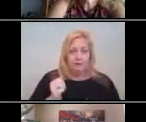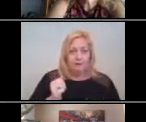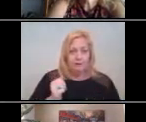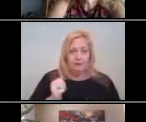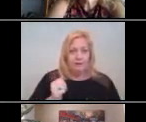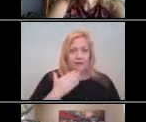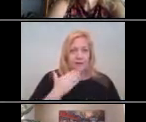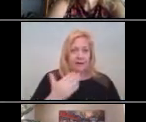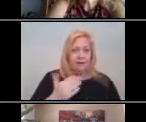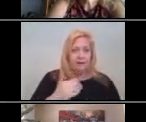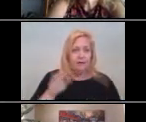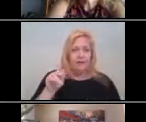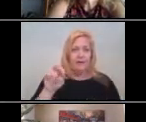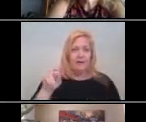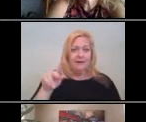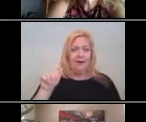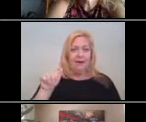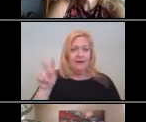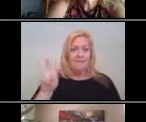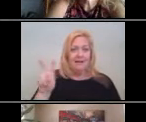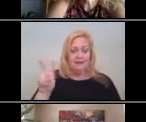Thank you. Kiana Valentine.